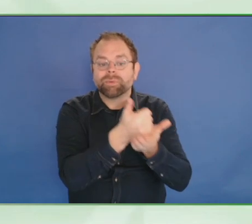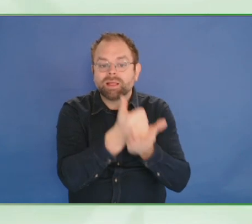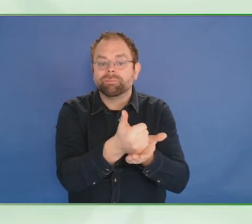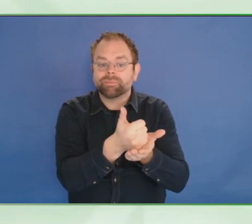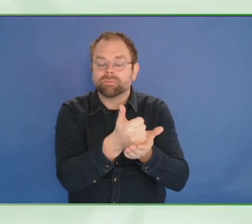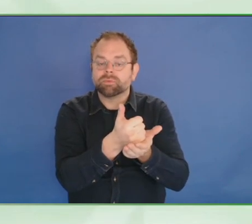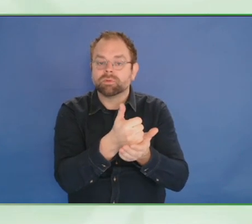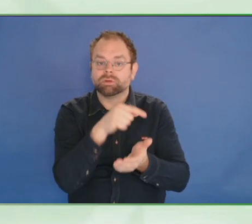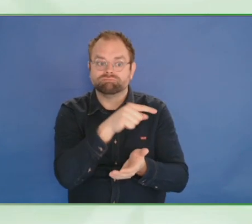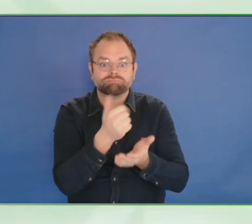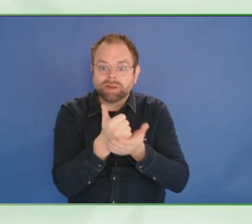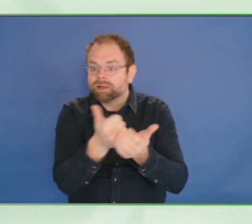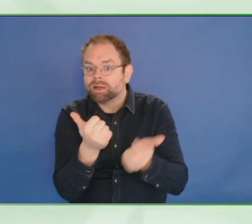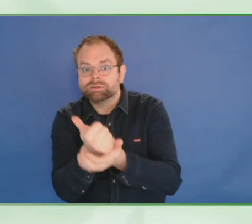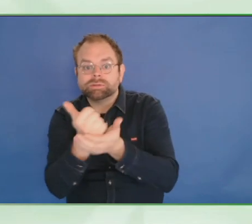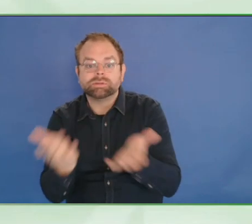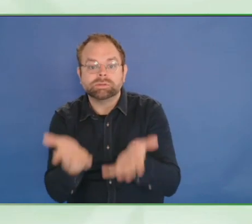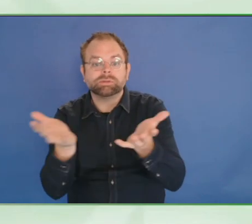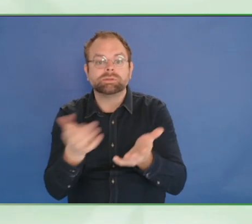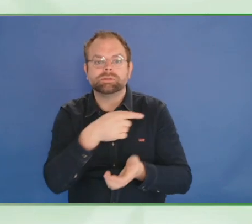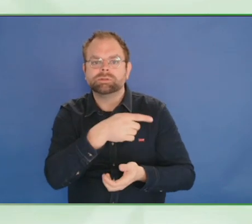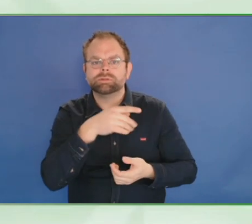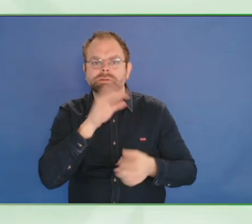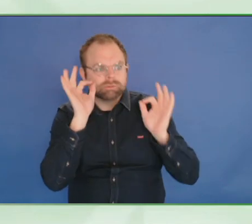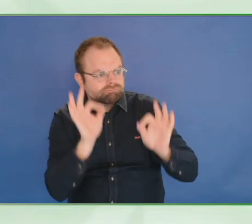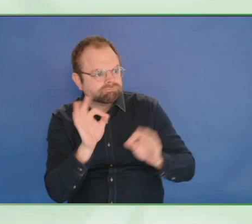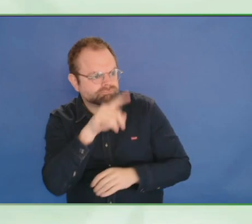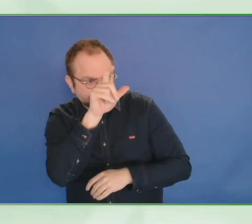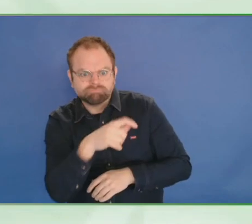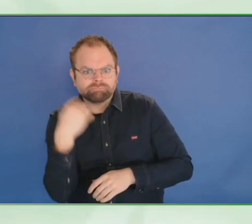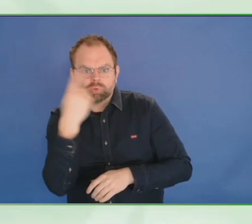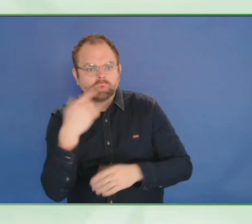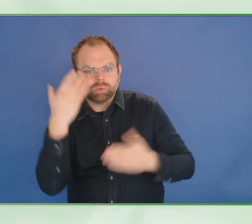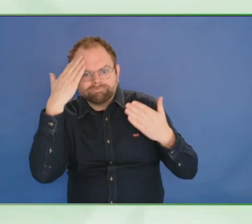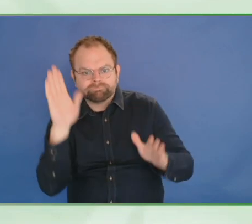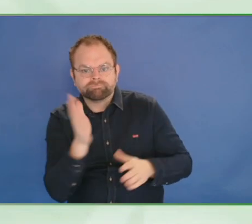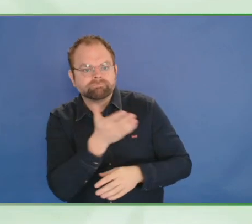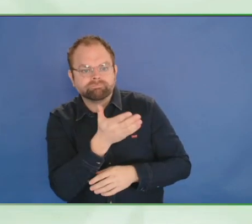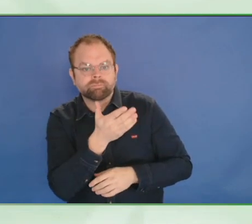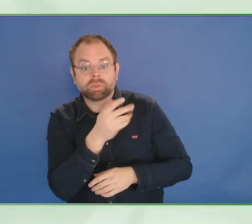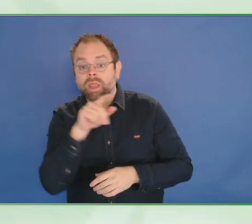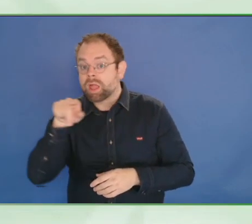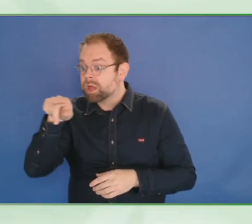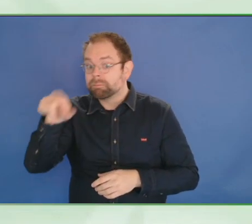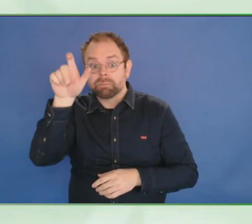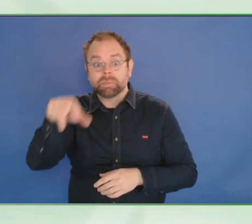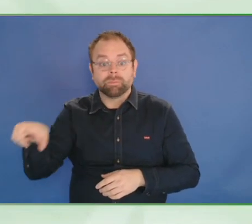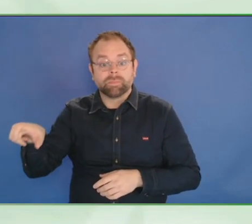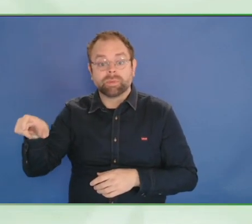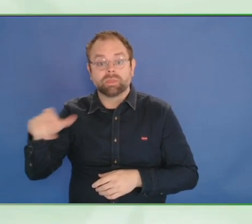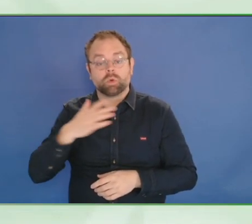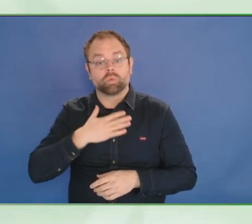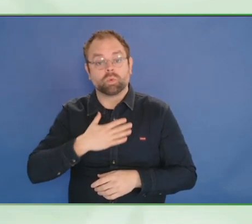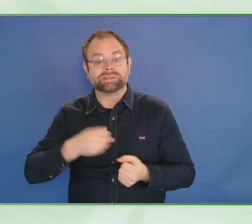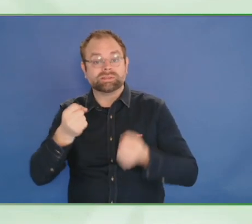transportation can't get picked up. The list of issues that were unintended consequences